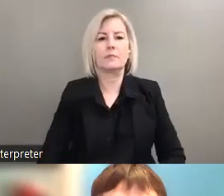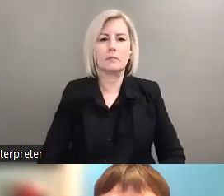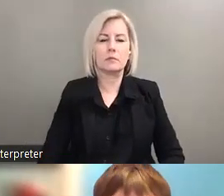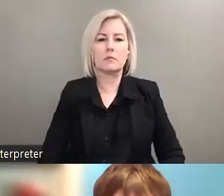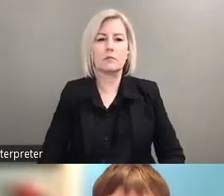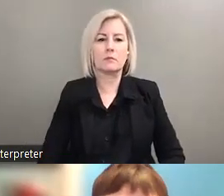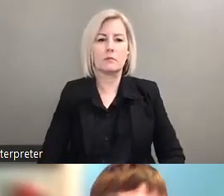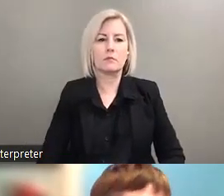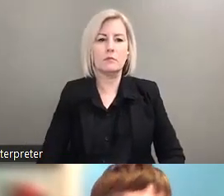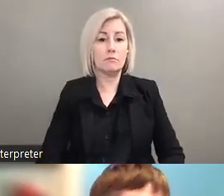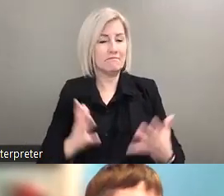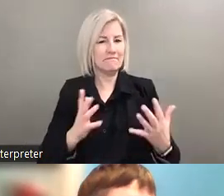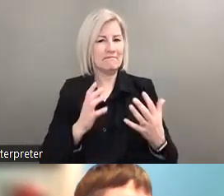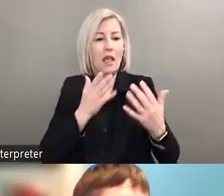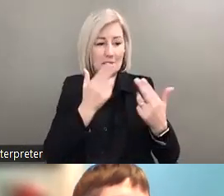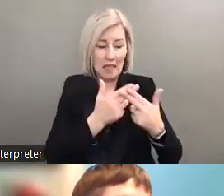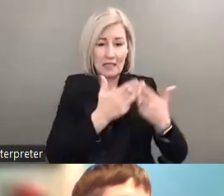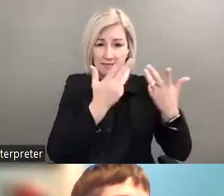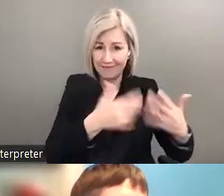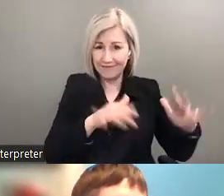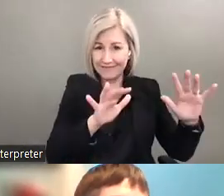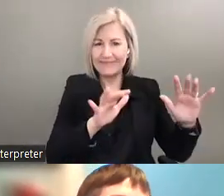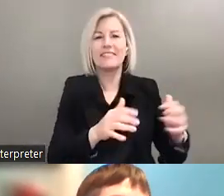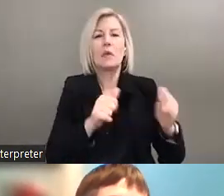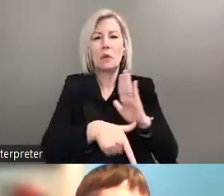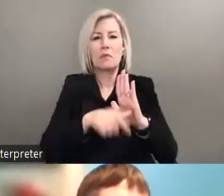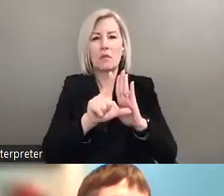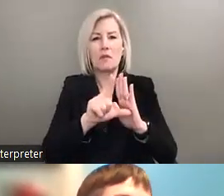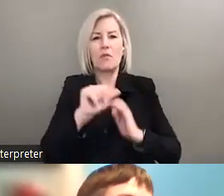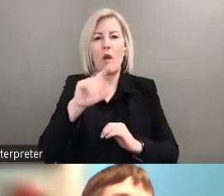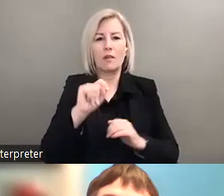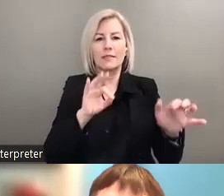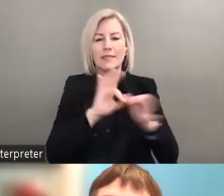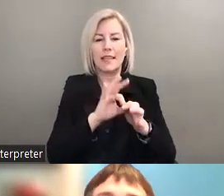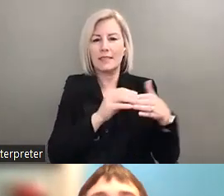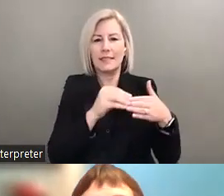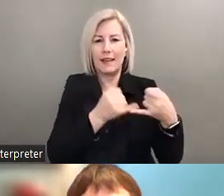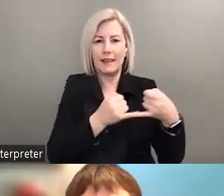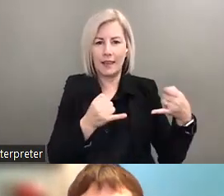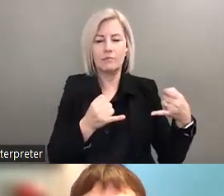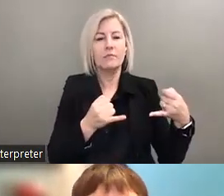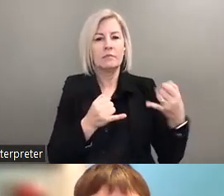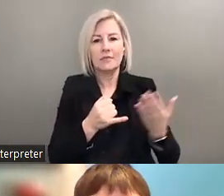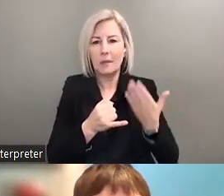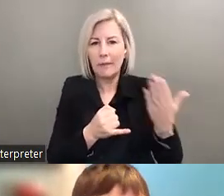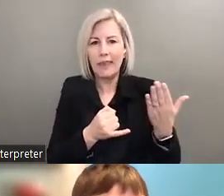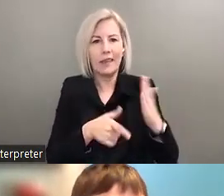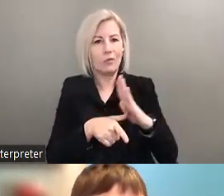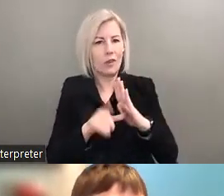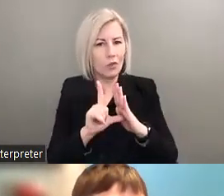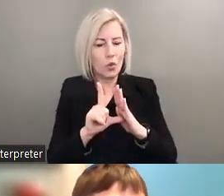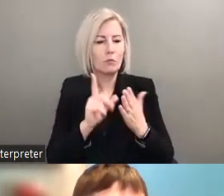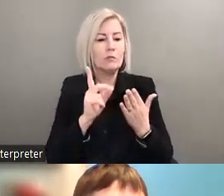So we made it through the slide deck. You can review ArtsCONNECT guidelines, submit to and review the projects and